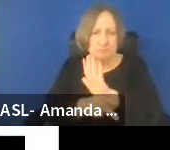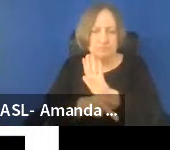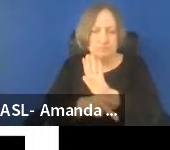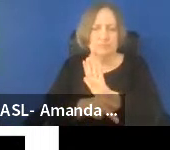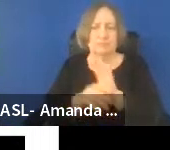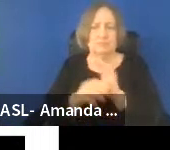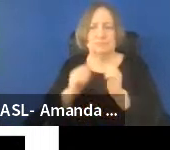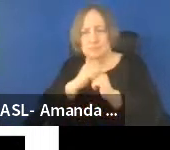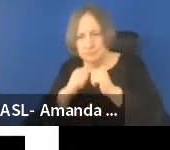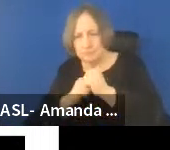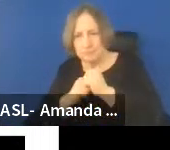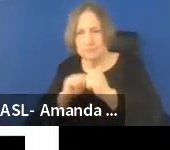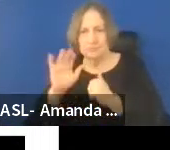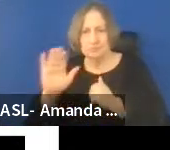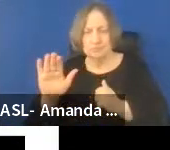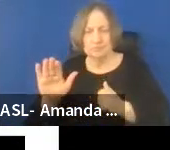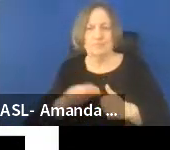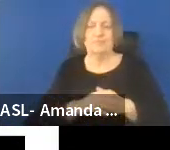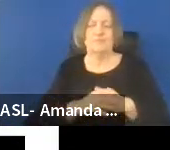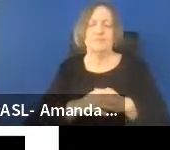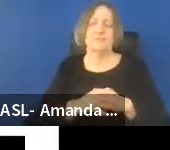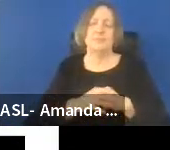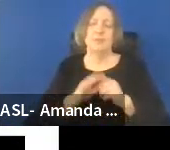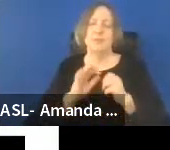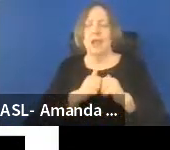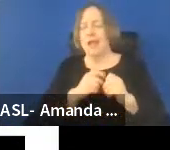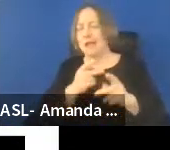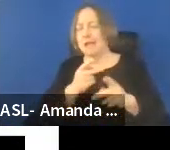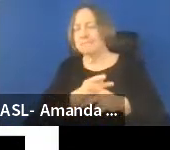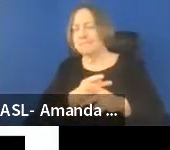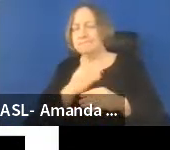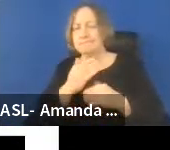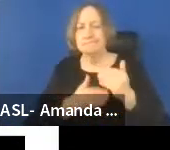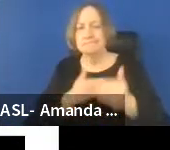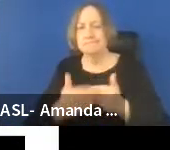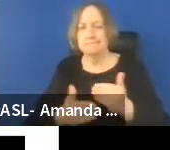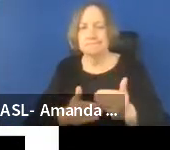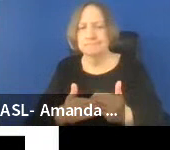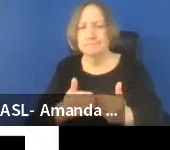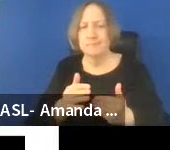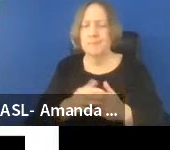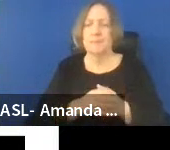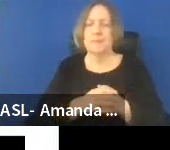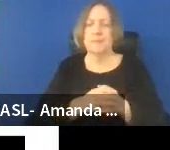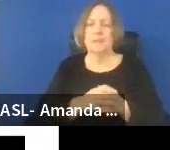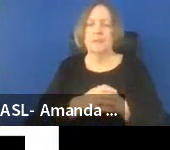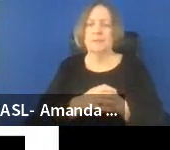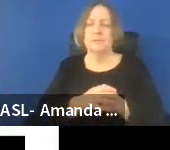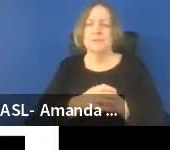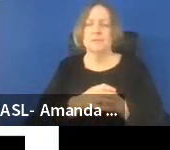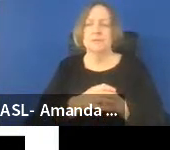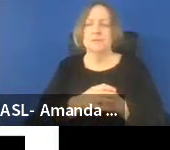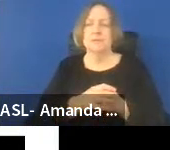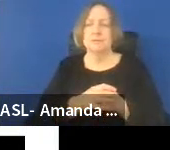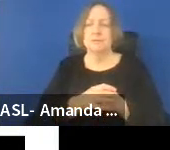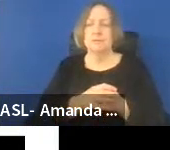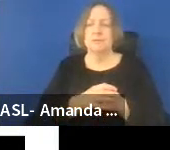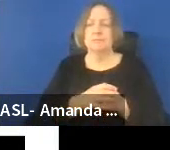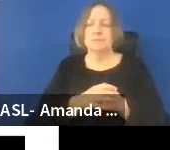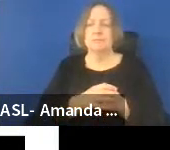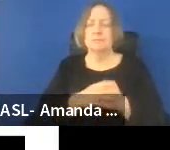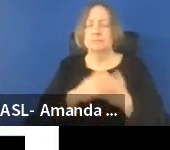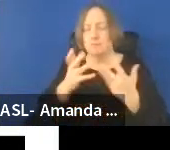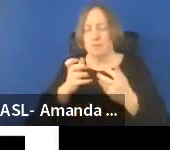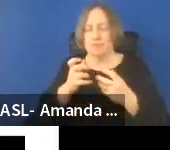is structured and maintained, and how to make sure that city policy